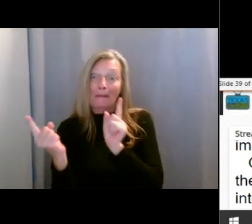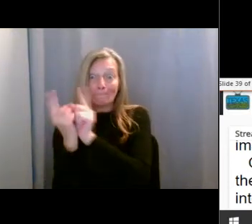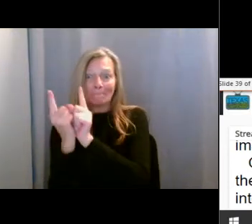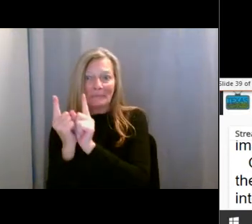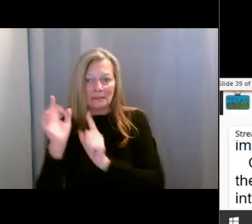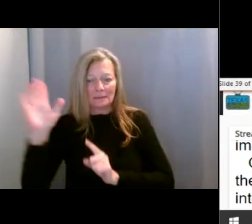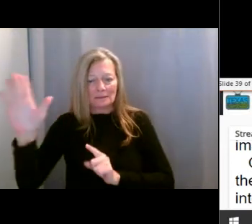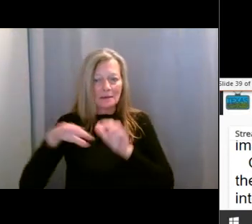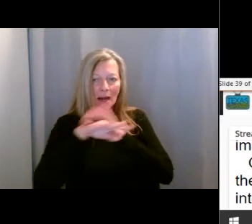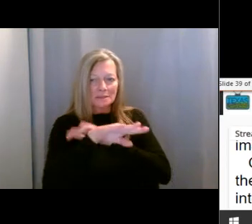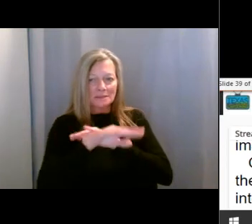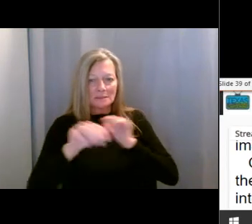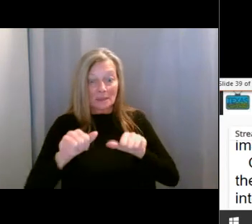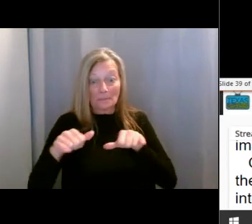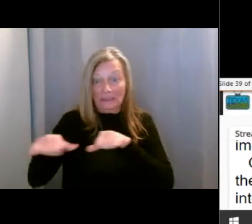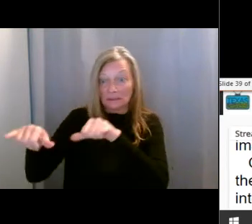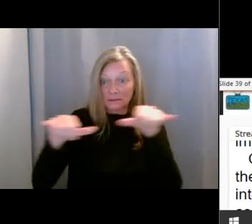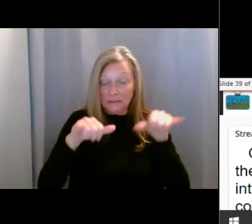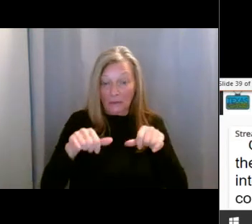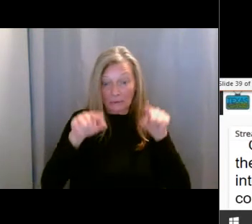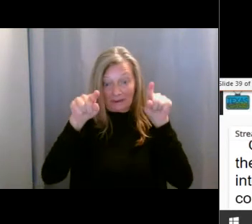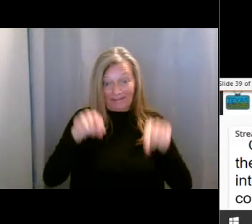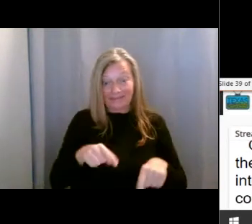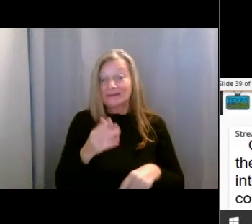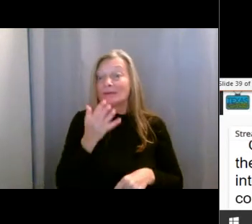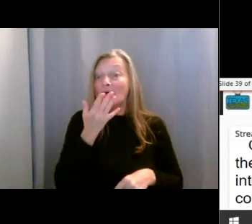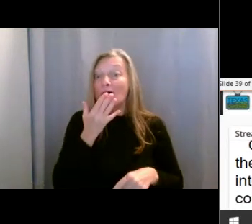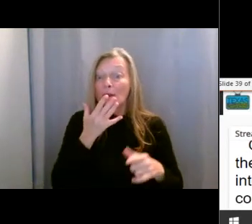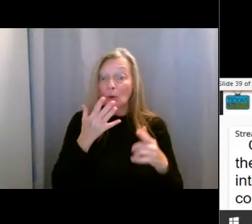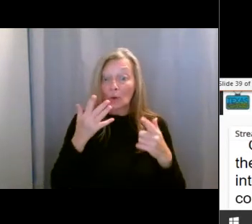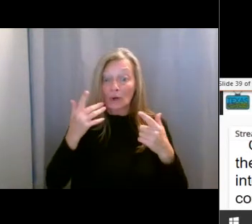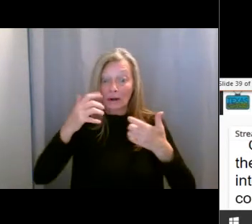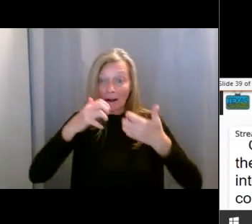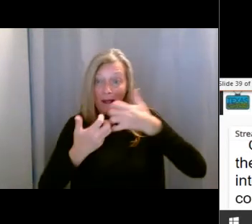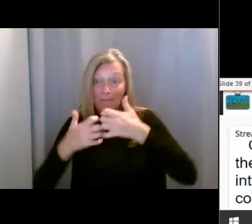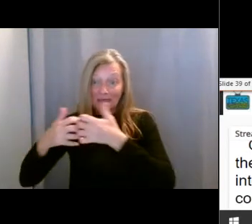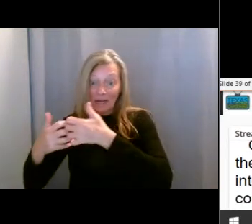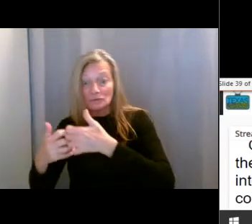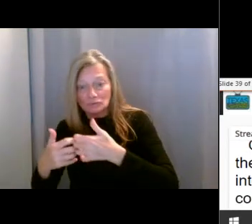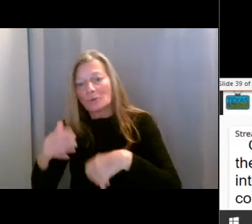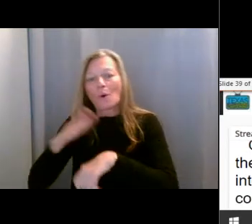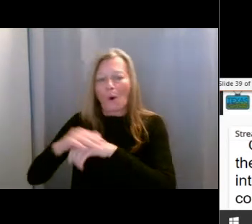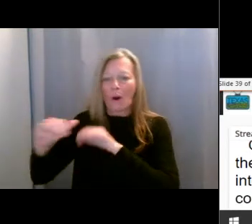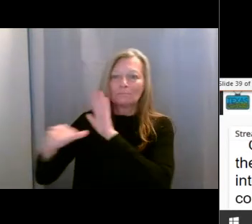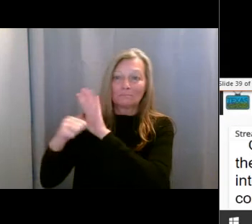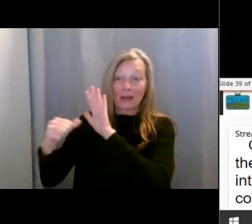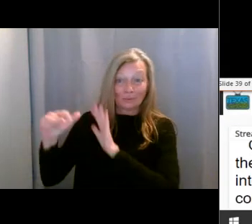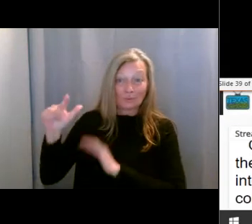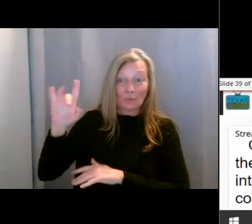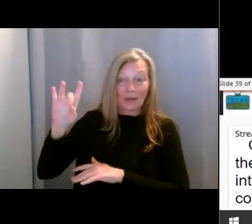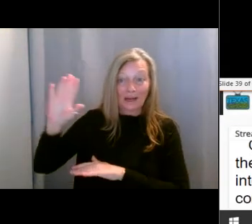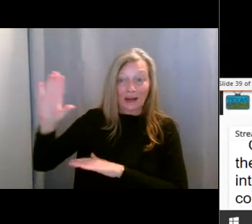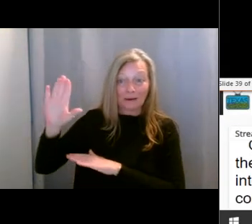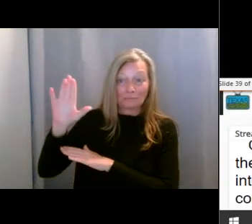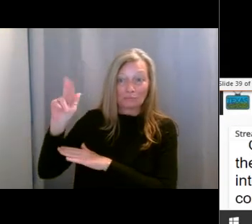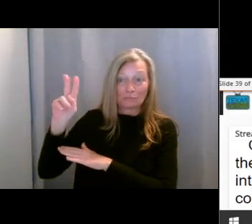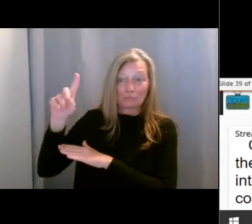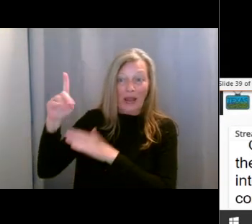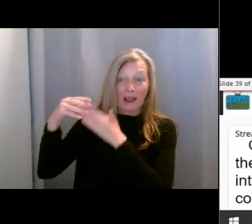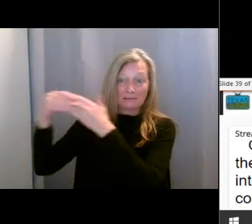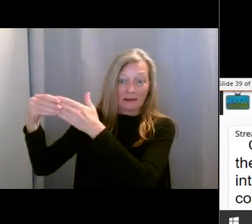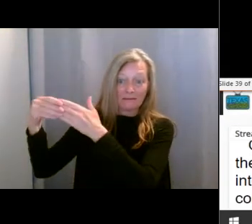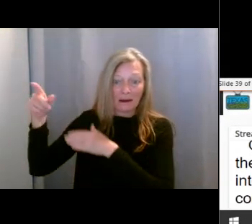color combinations, which are on page 28 of the brand guide, do meet accessibility. They are easier